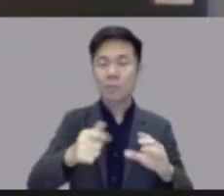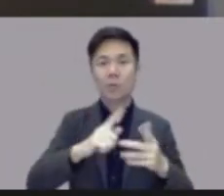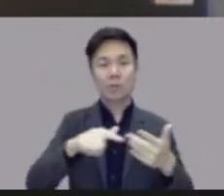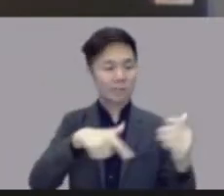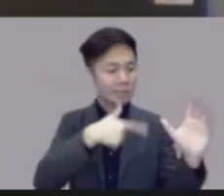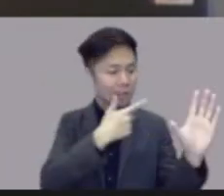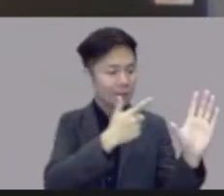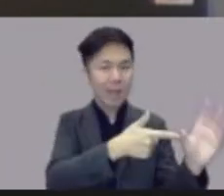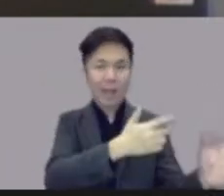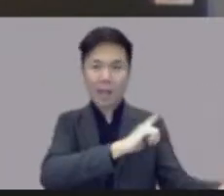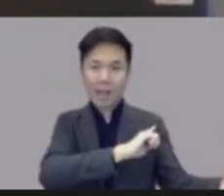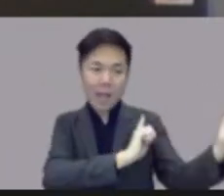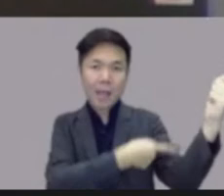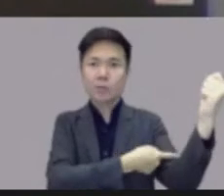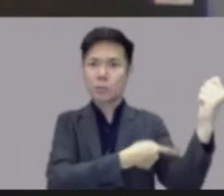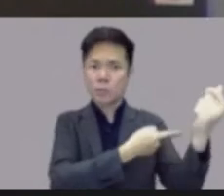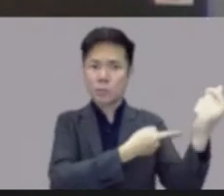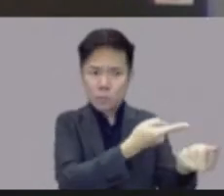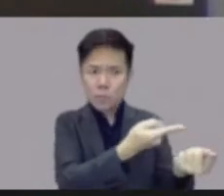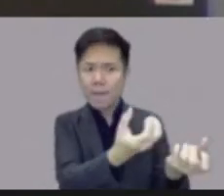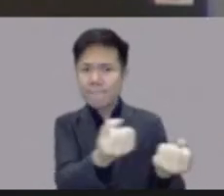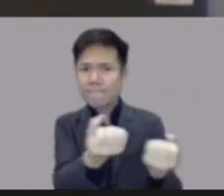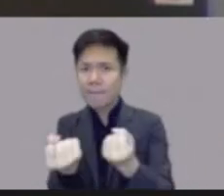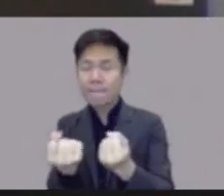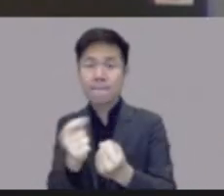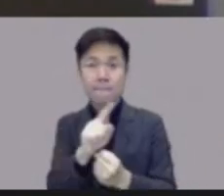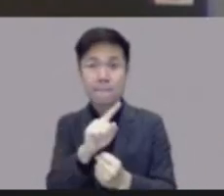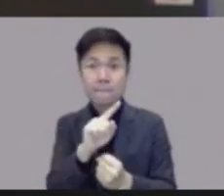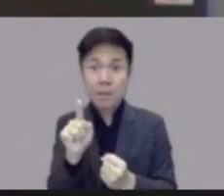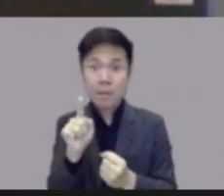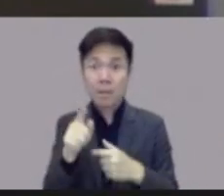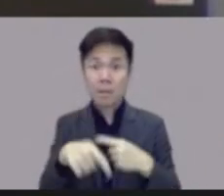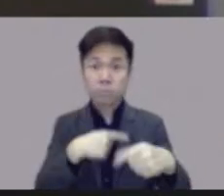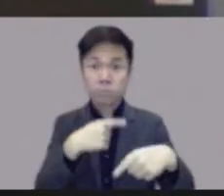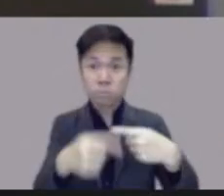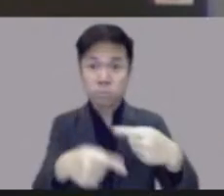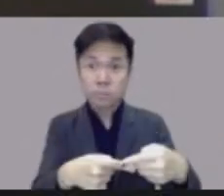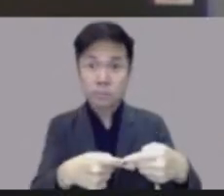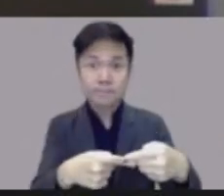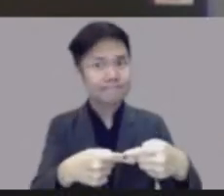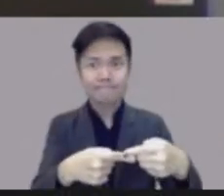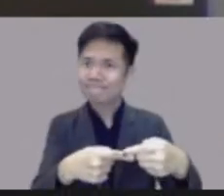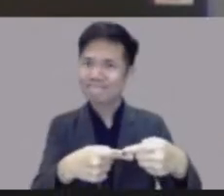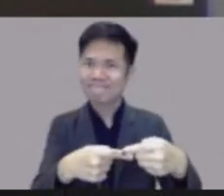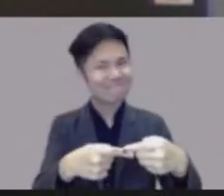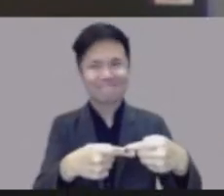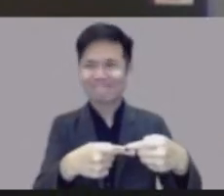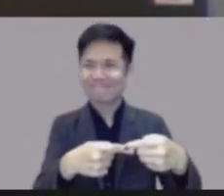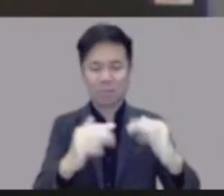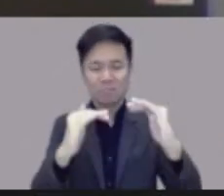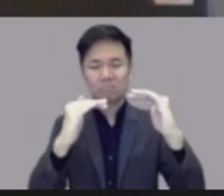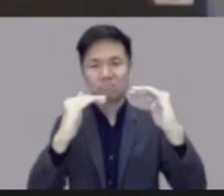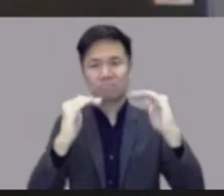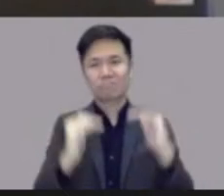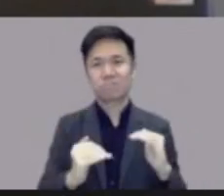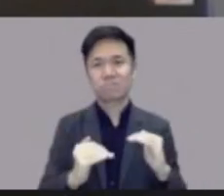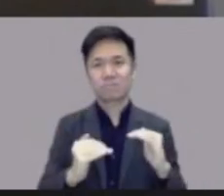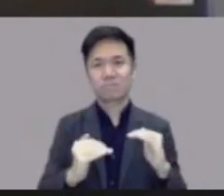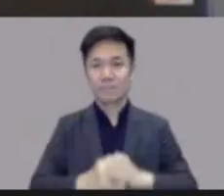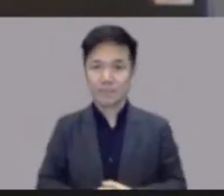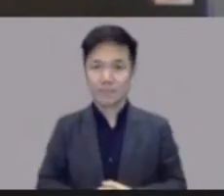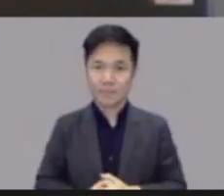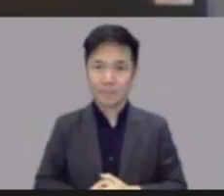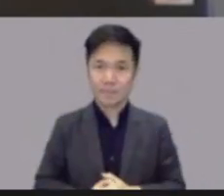but we have not seen implementation keeping up with the pace of the pollution much of the global